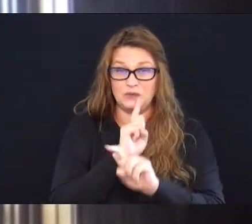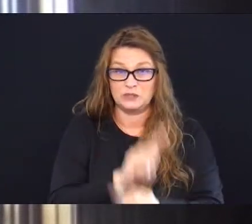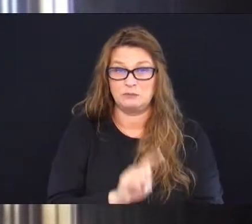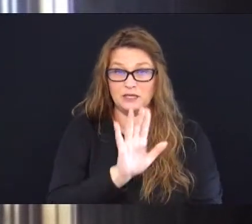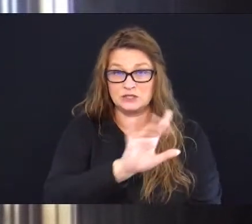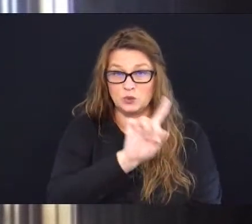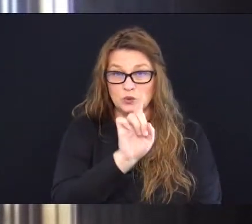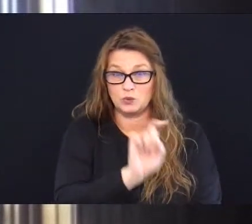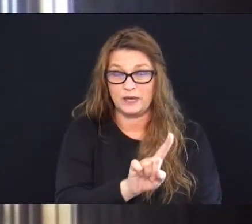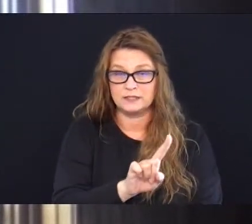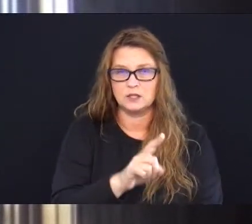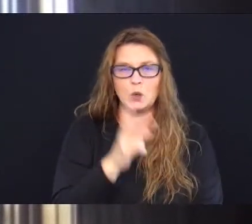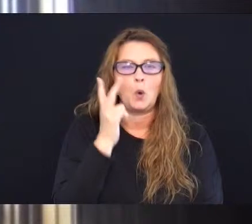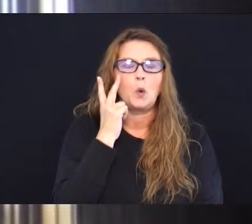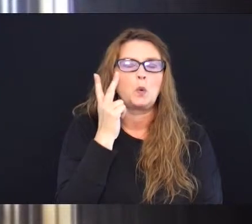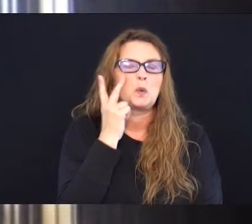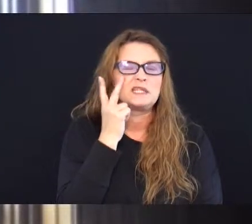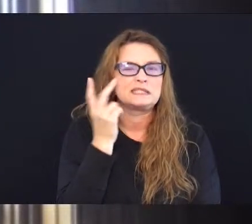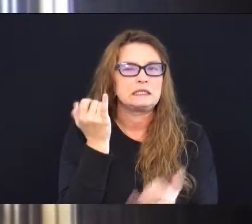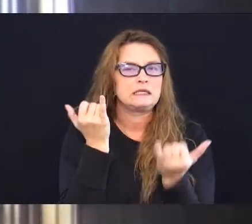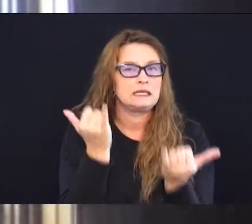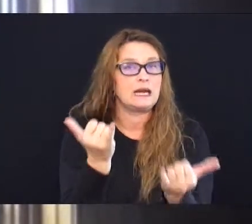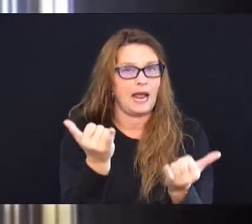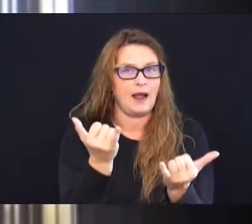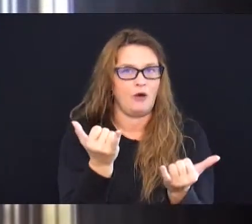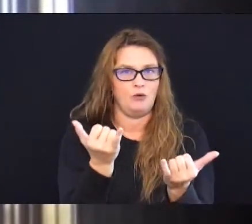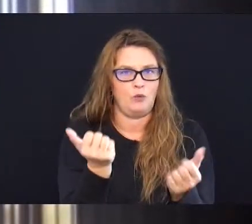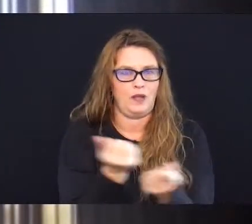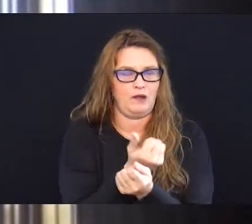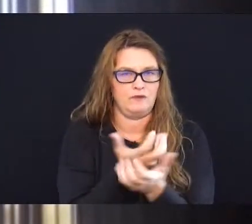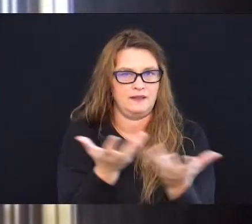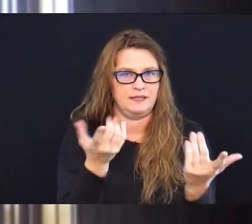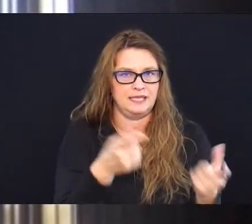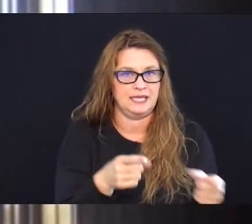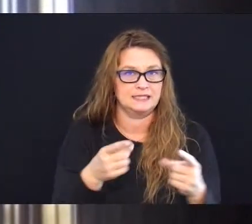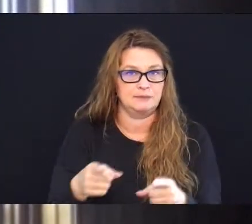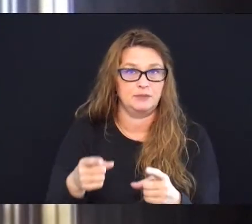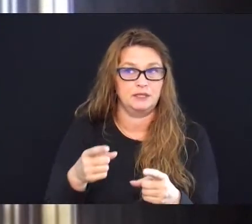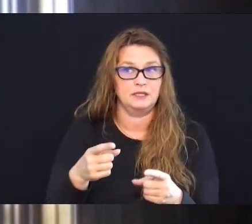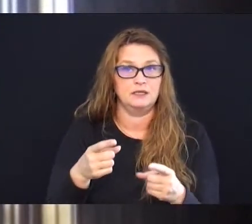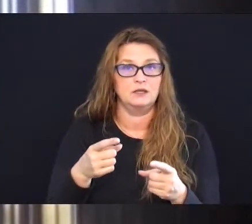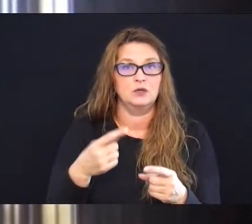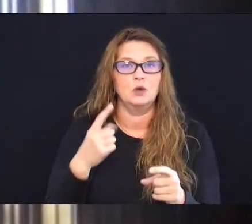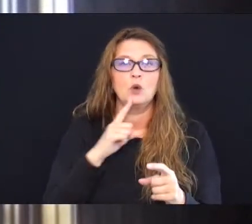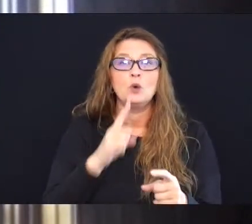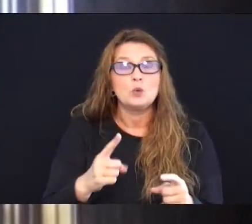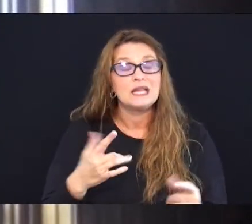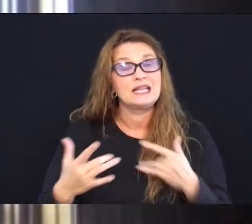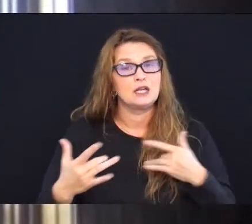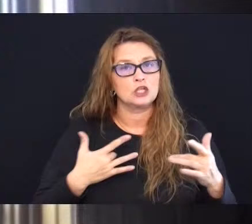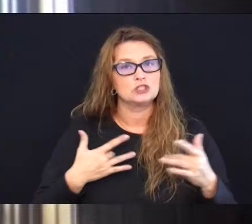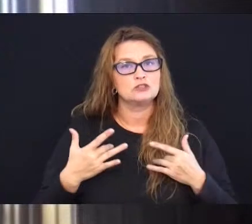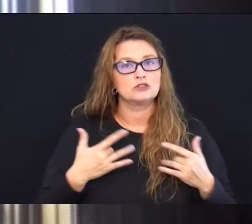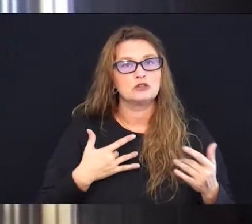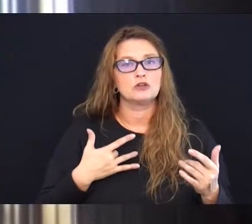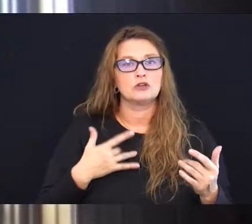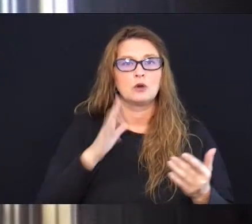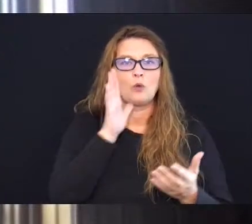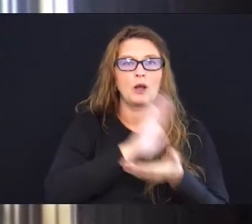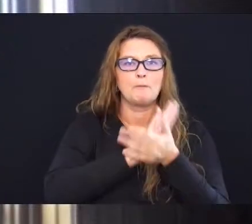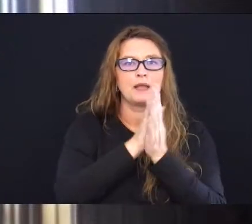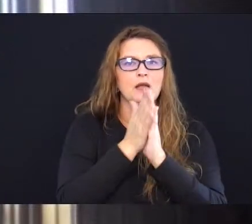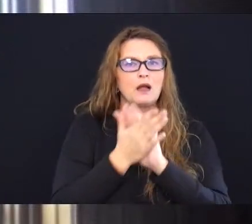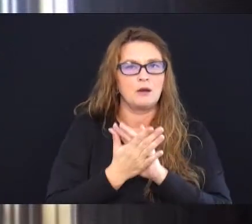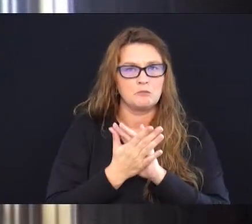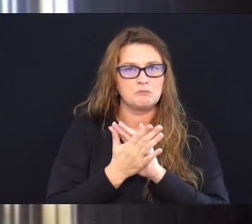we are just seeing the tip of the iceberg from the issues with long COVID. we are concerned that this may become